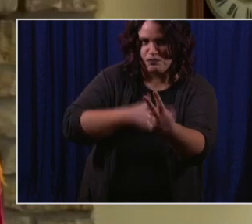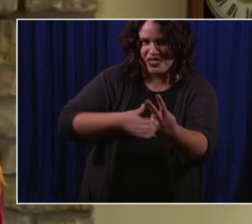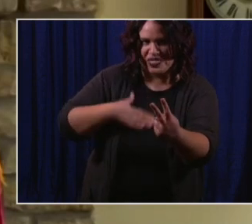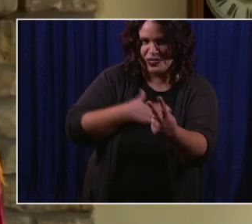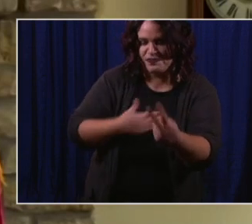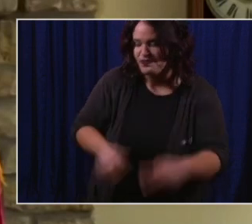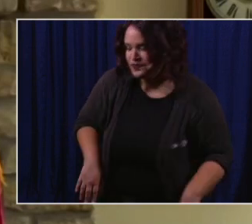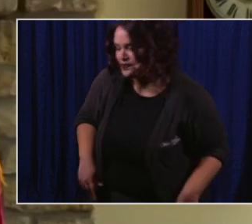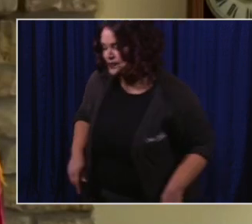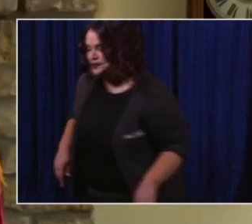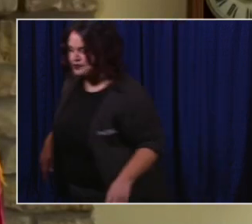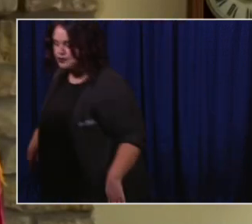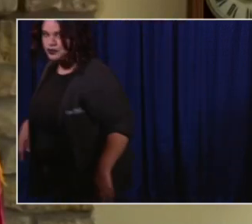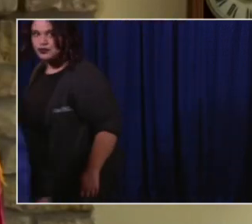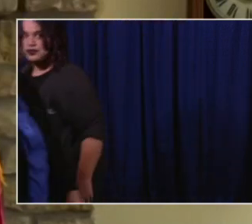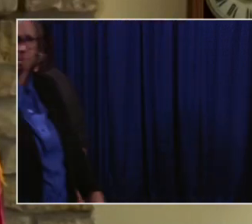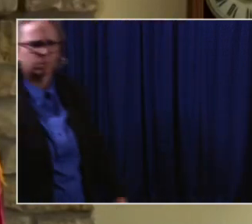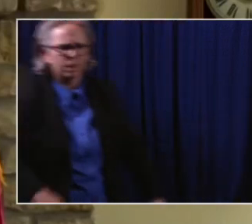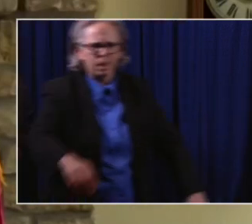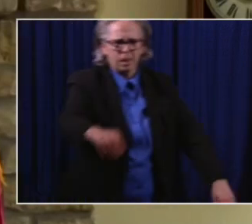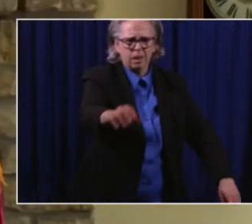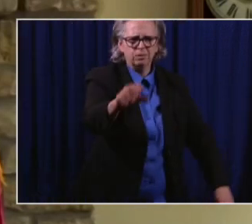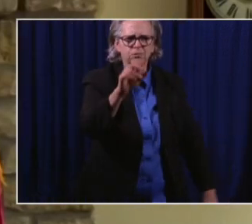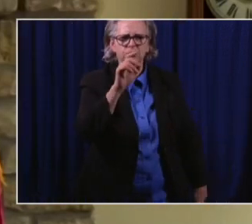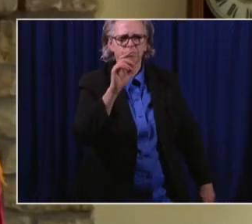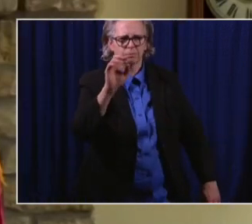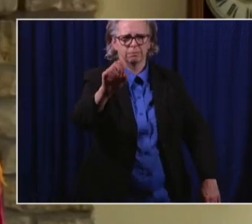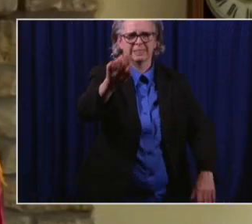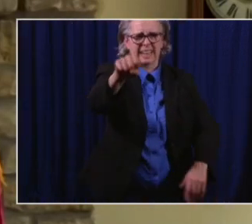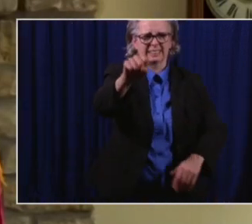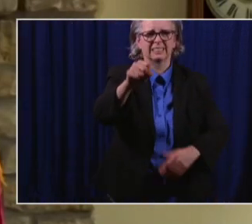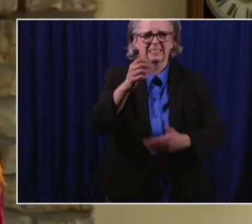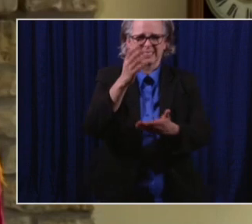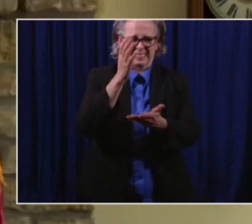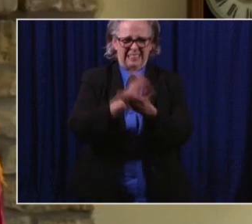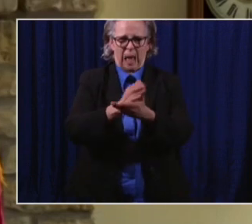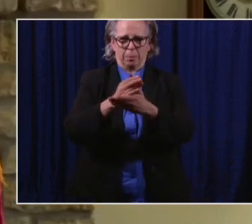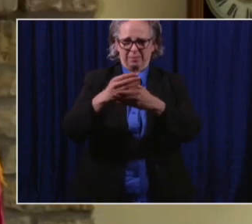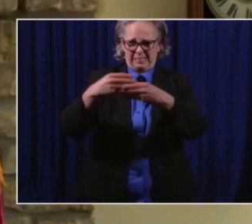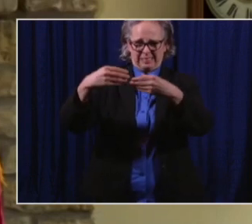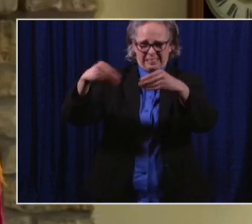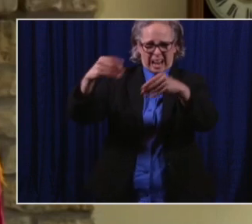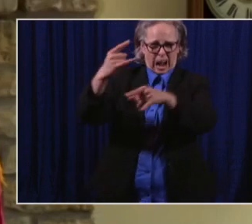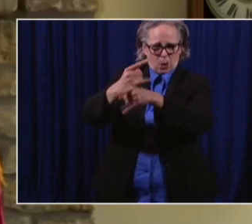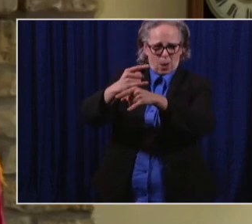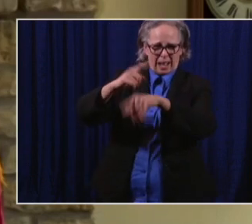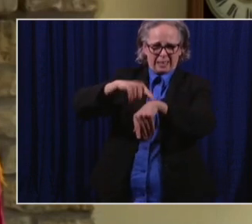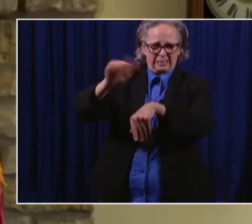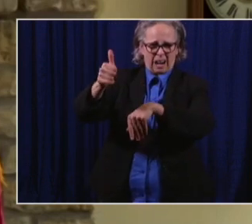p.m. alcohol. Certainly under consideration.